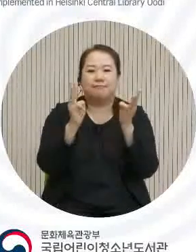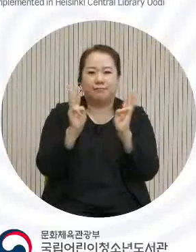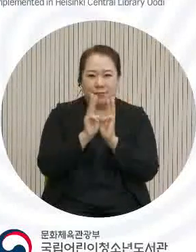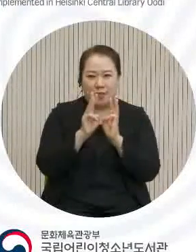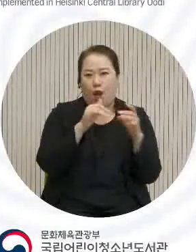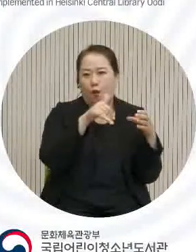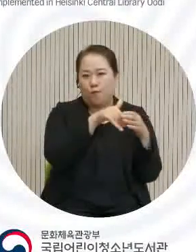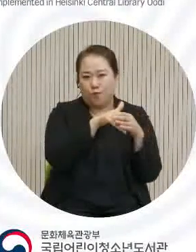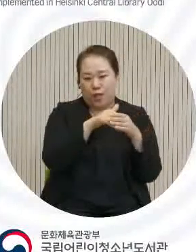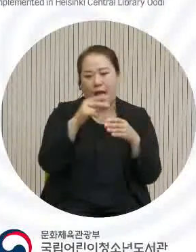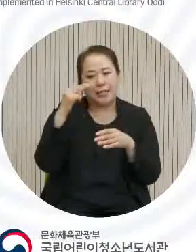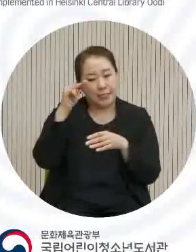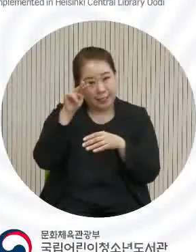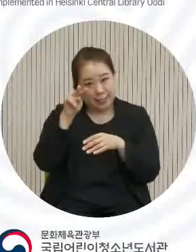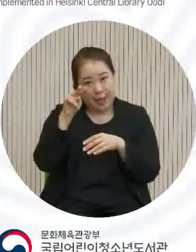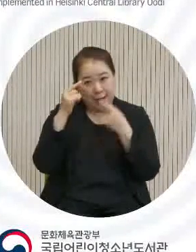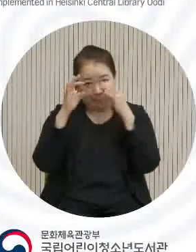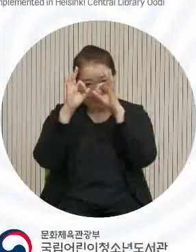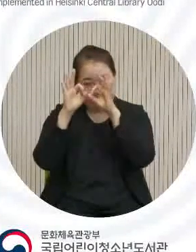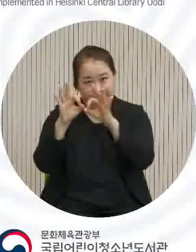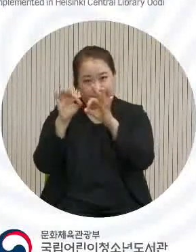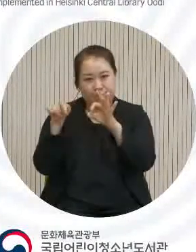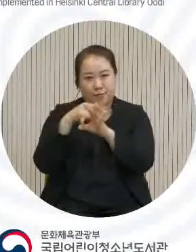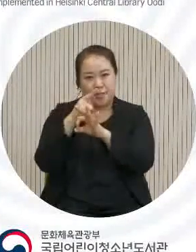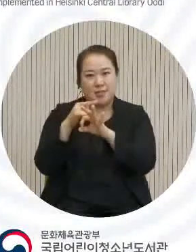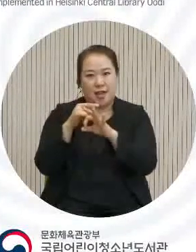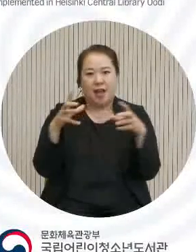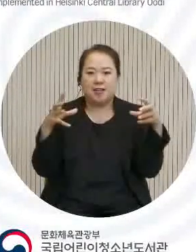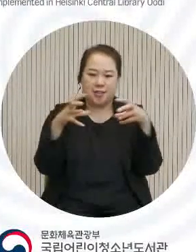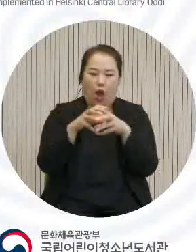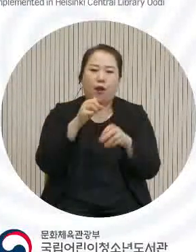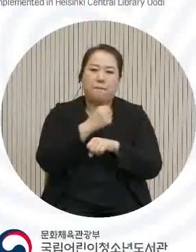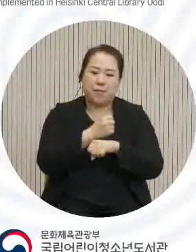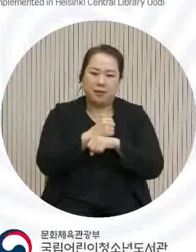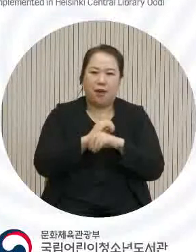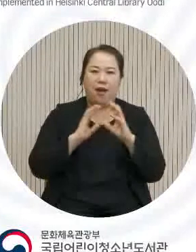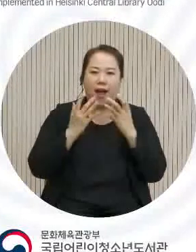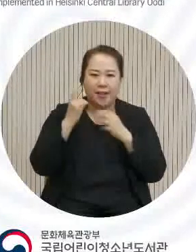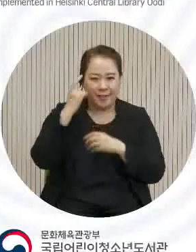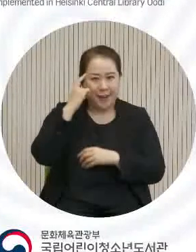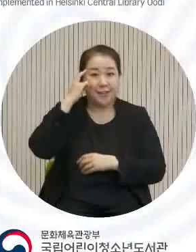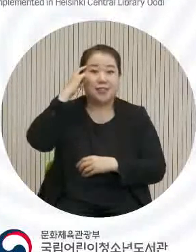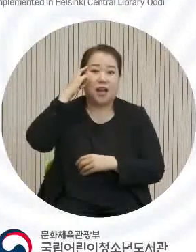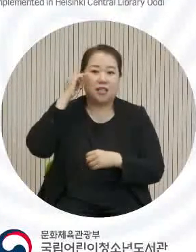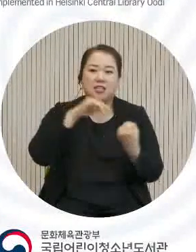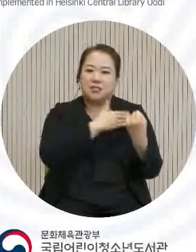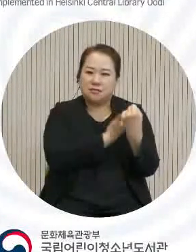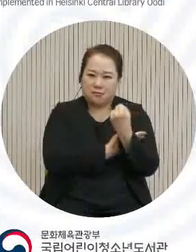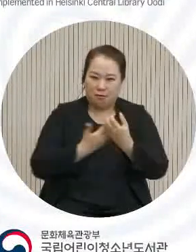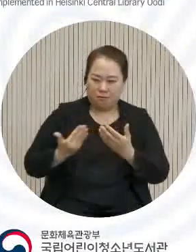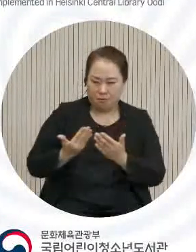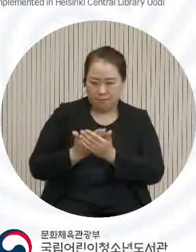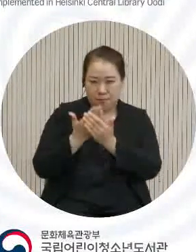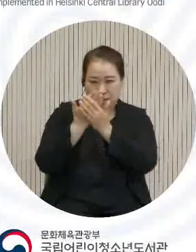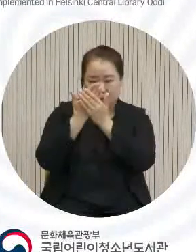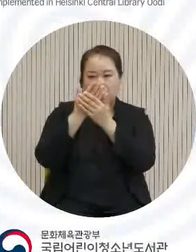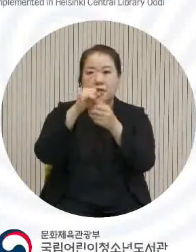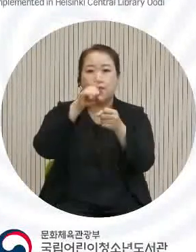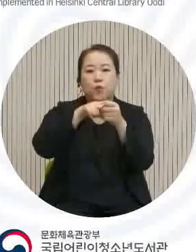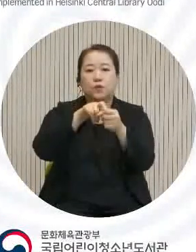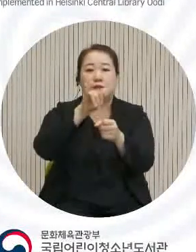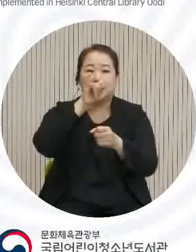Tatu Salonen, and I am librarian in Children and Young Adults team in Helsinki Central Library